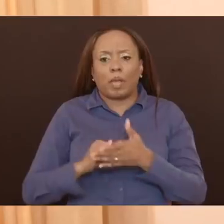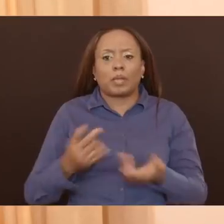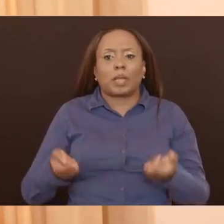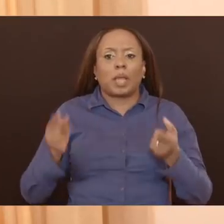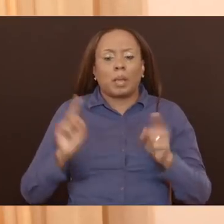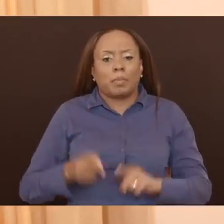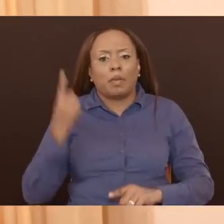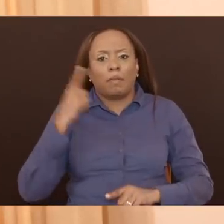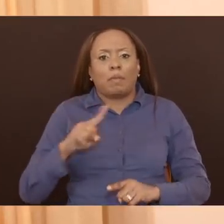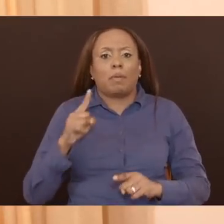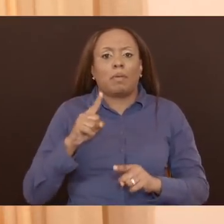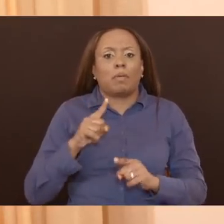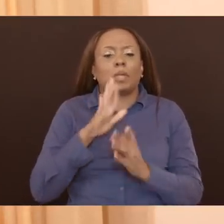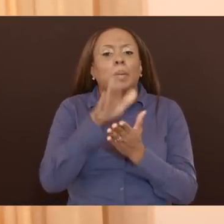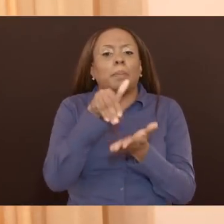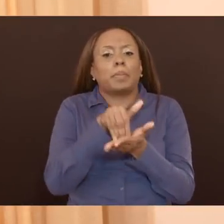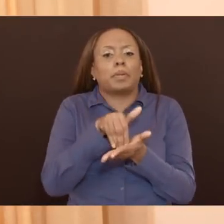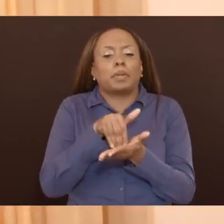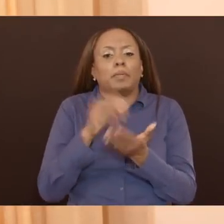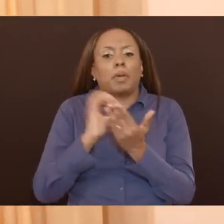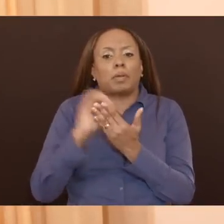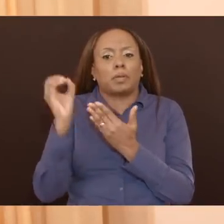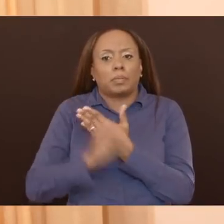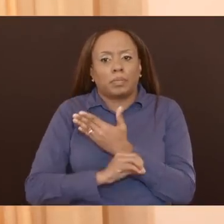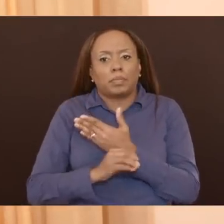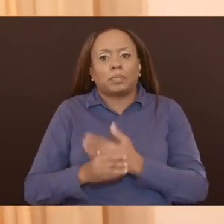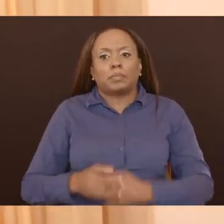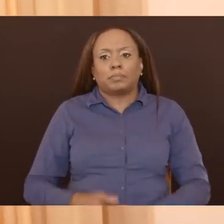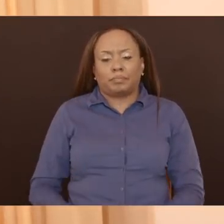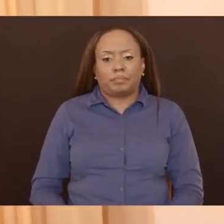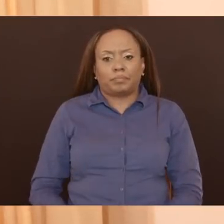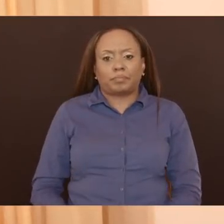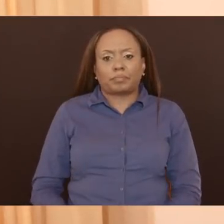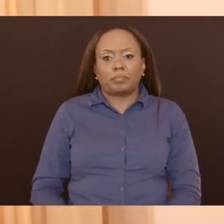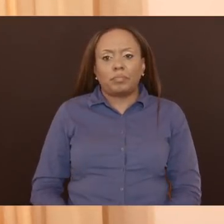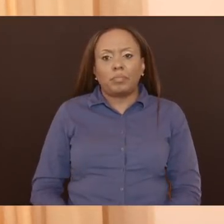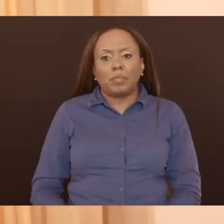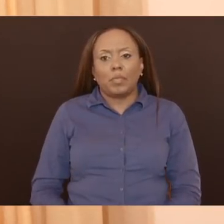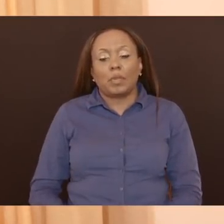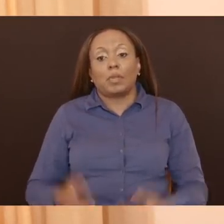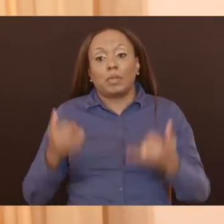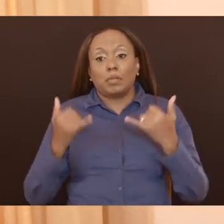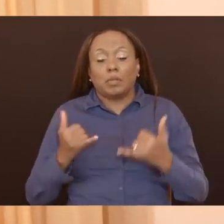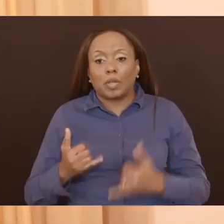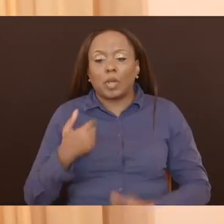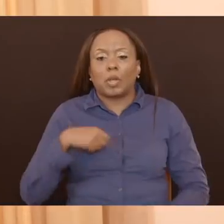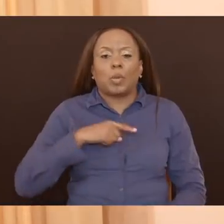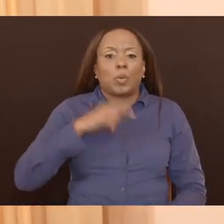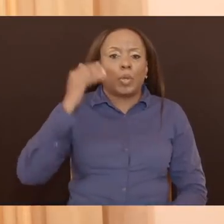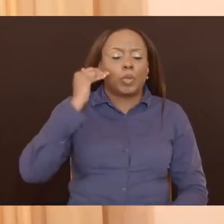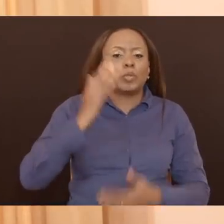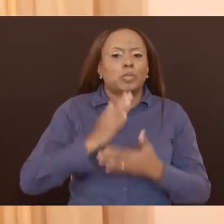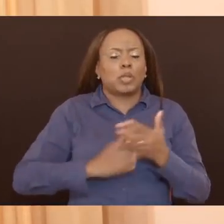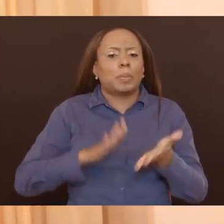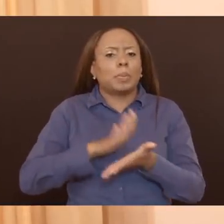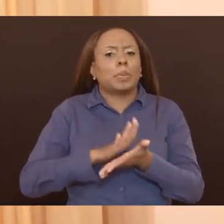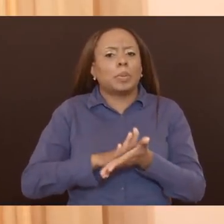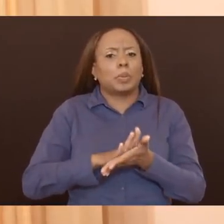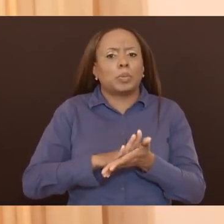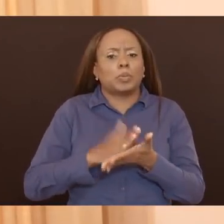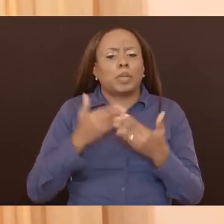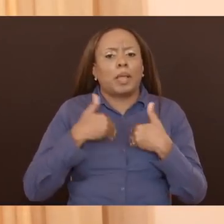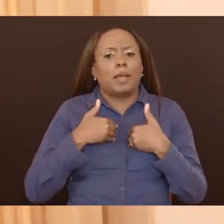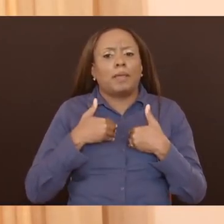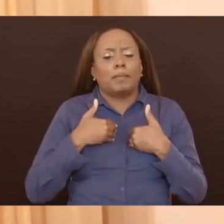currently using secondary schools to help us with tertiary isolation, but we expect that if we can boost our